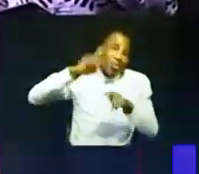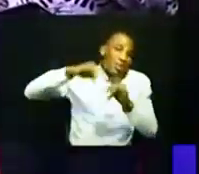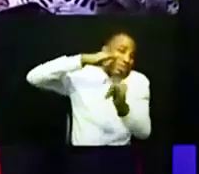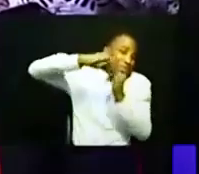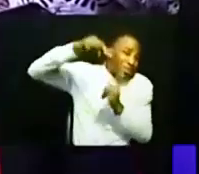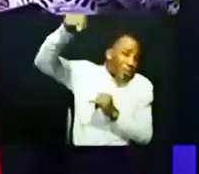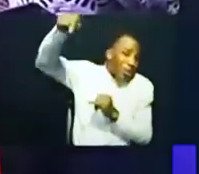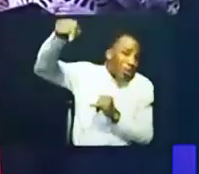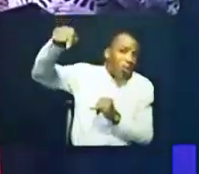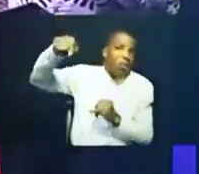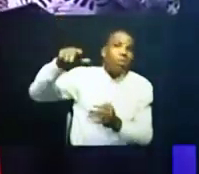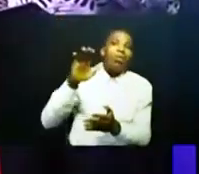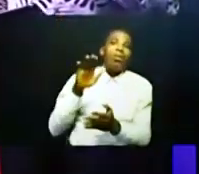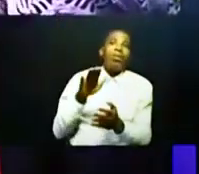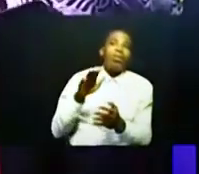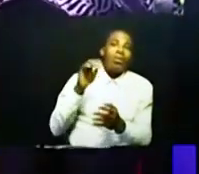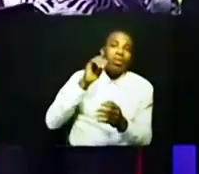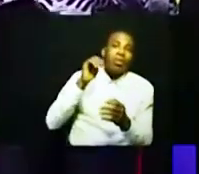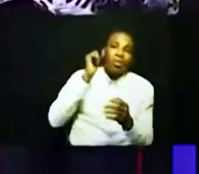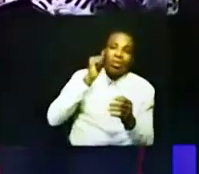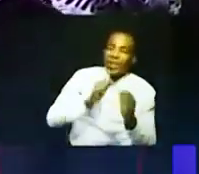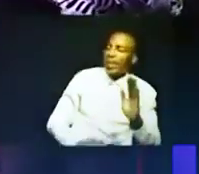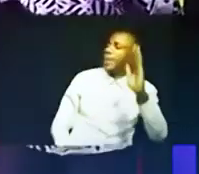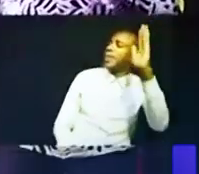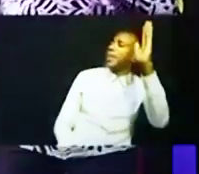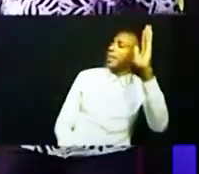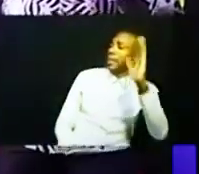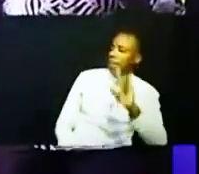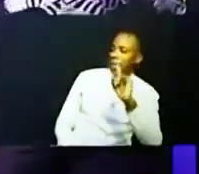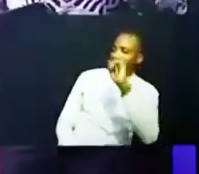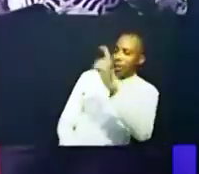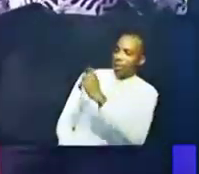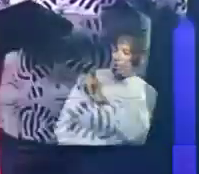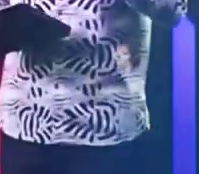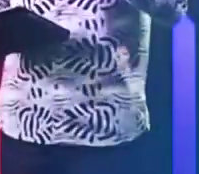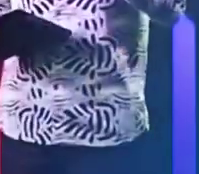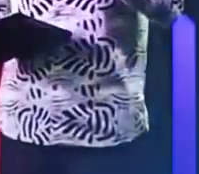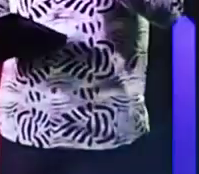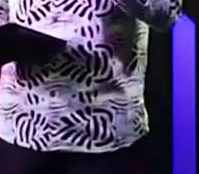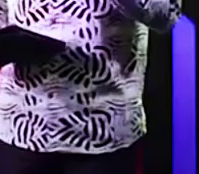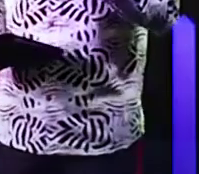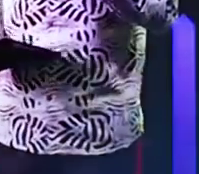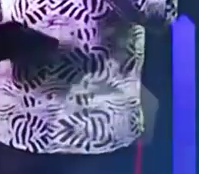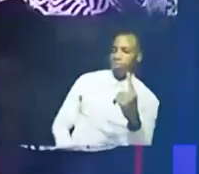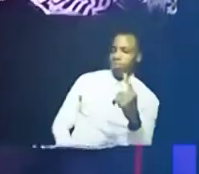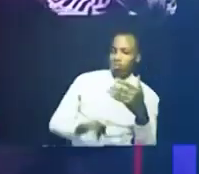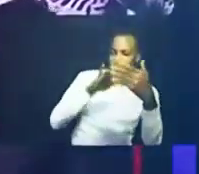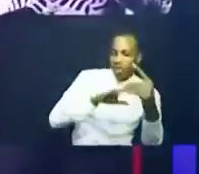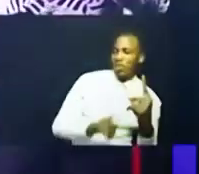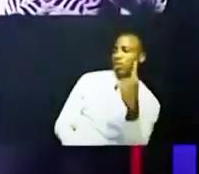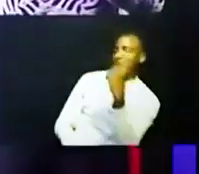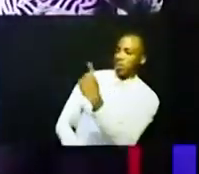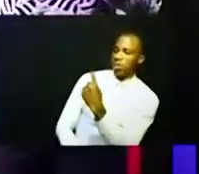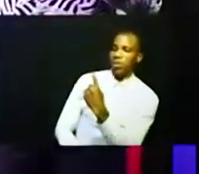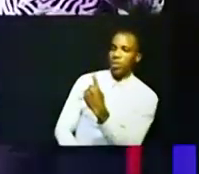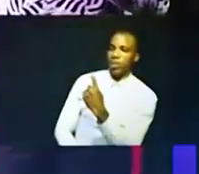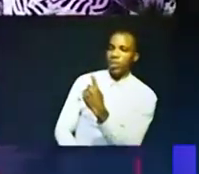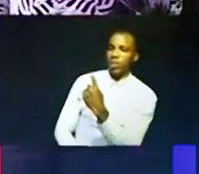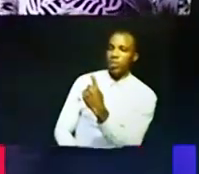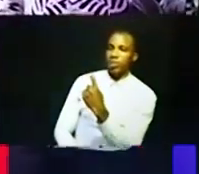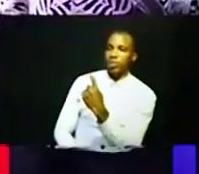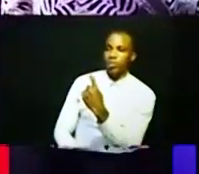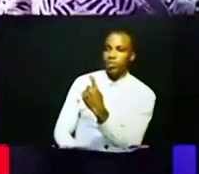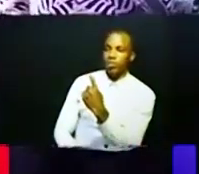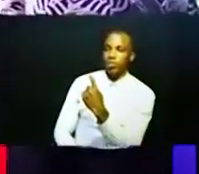their hand and asked some questions. Bra or chadia no aba ye bia na junuma buye ne nia tiye man in sasu so bebu sasem.